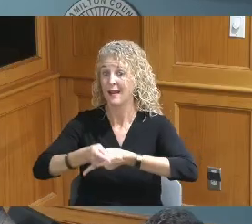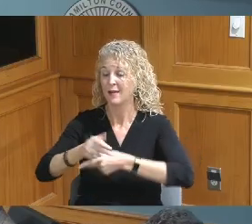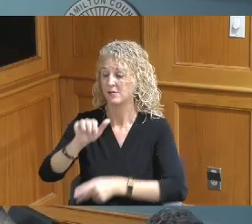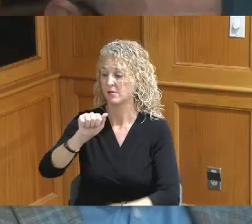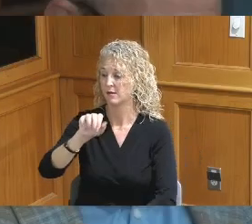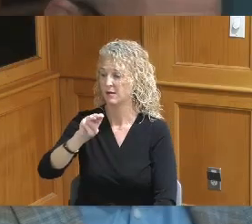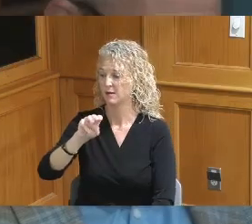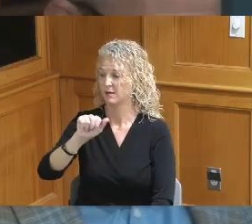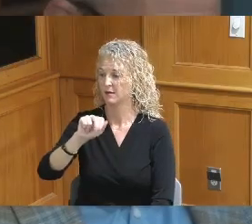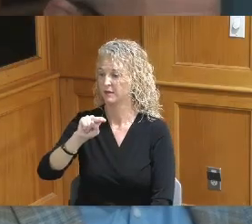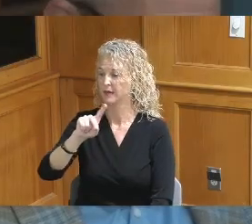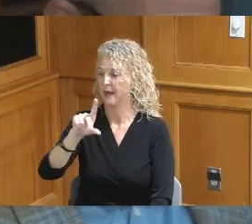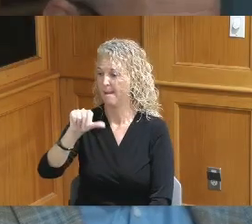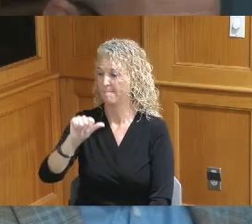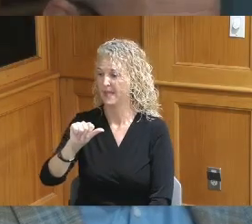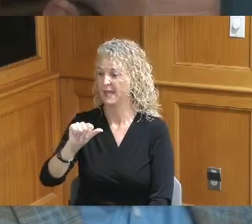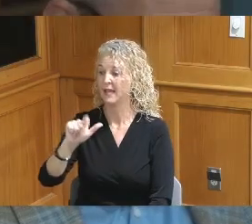Amanda